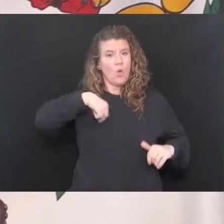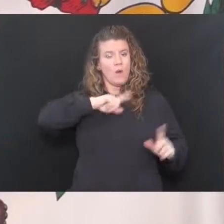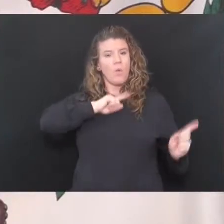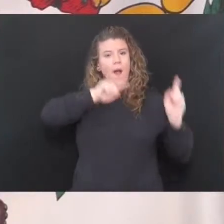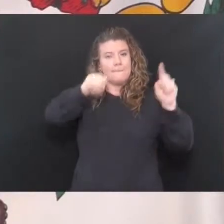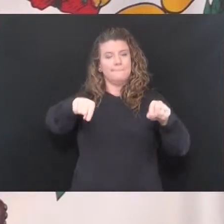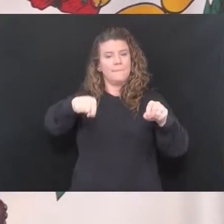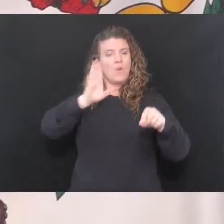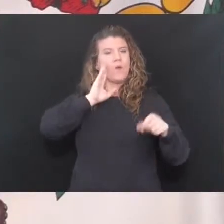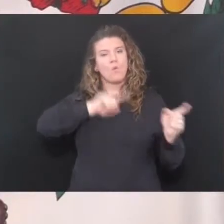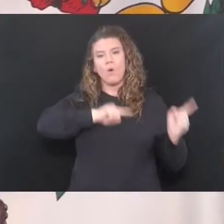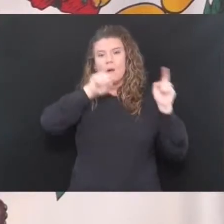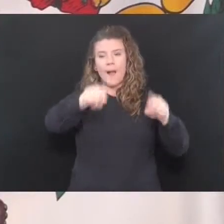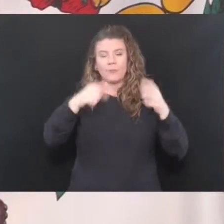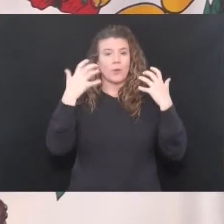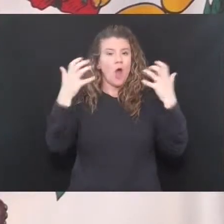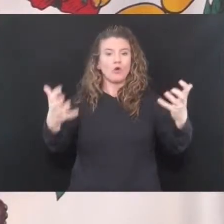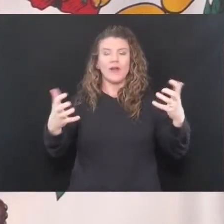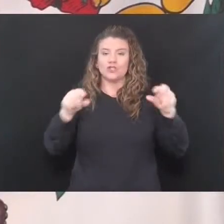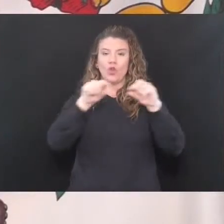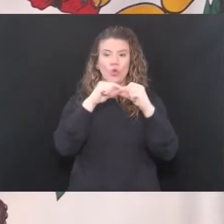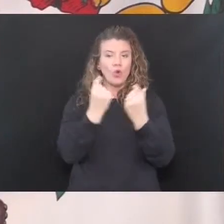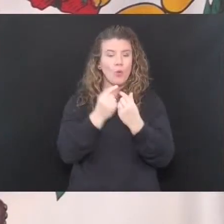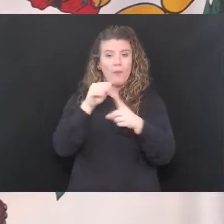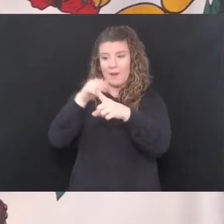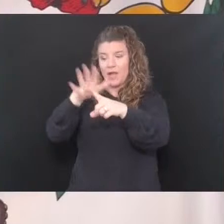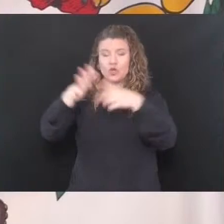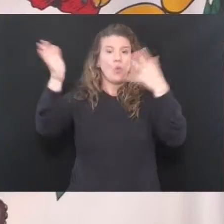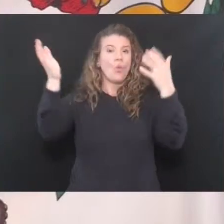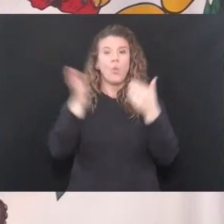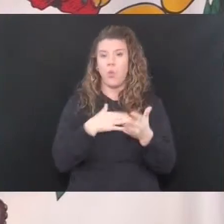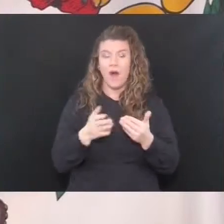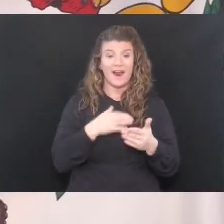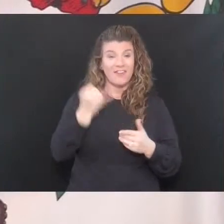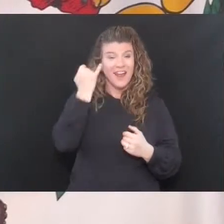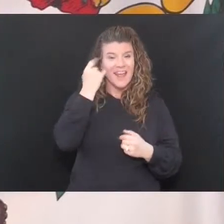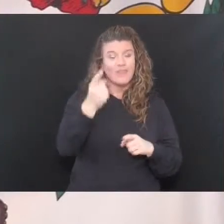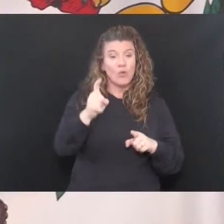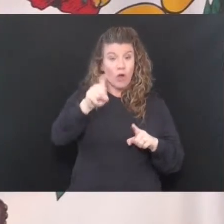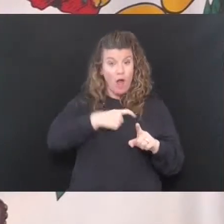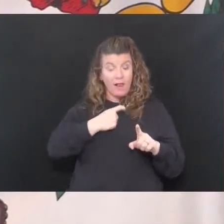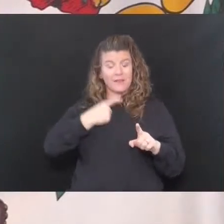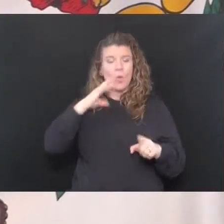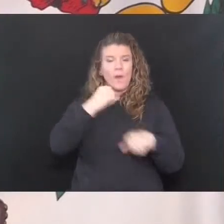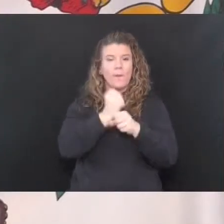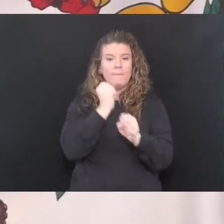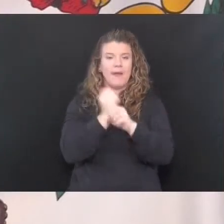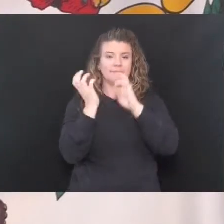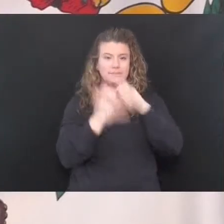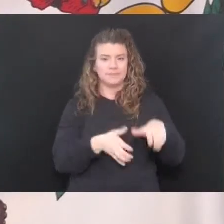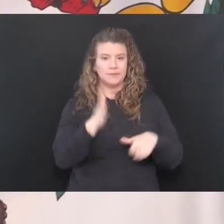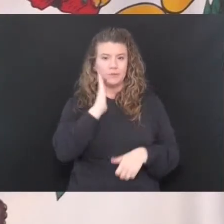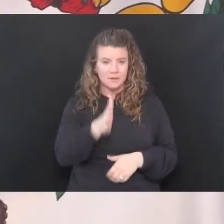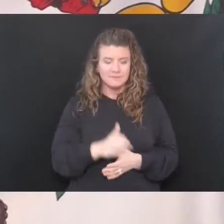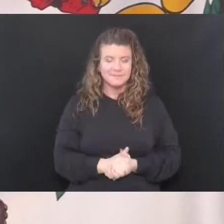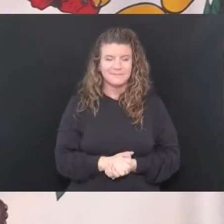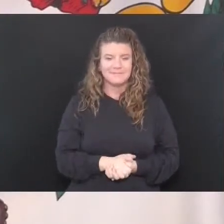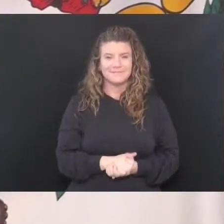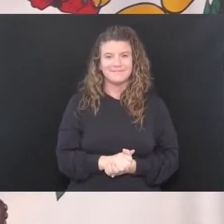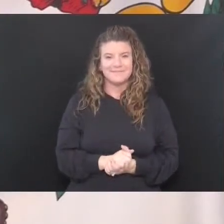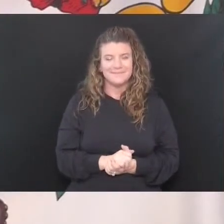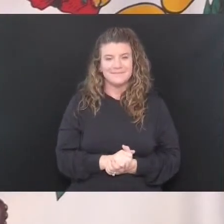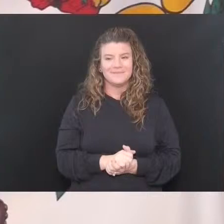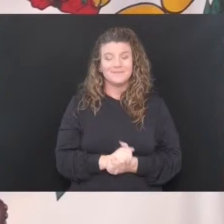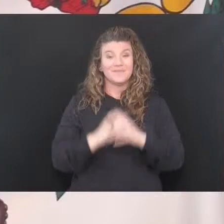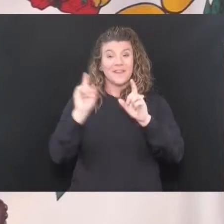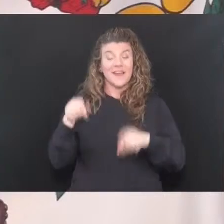We'll come and do the congregation. We'll come and do whomever if you'll just contact us. Please, please do that.